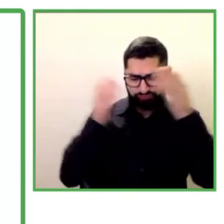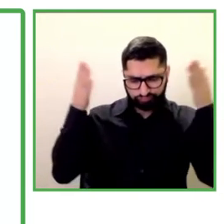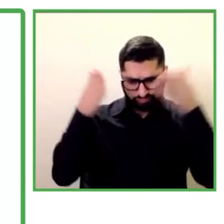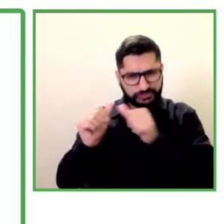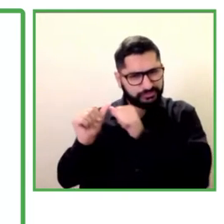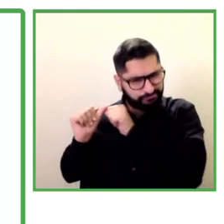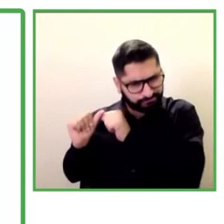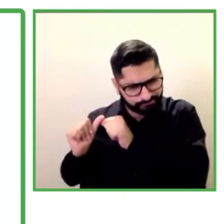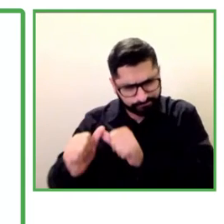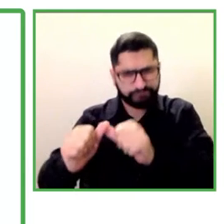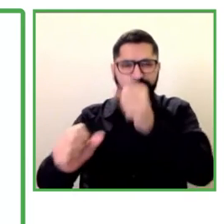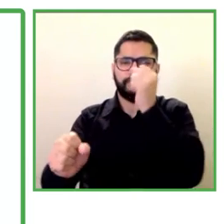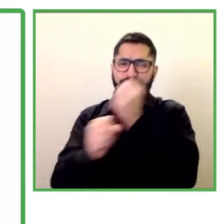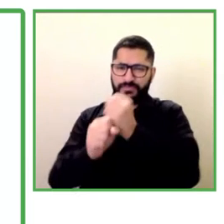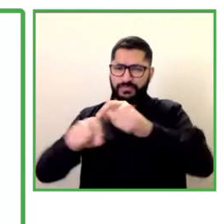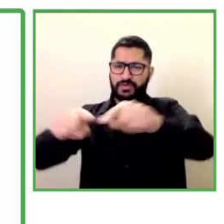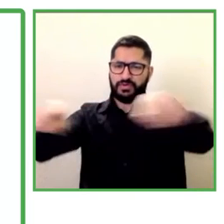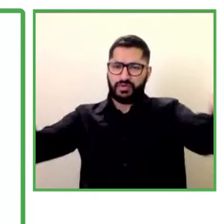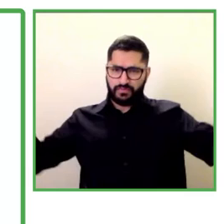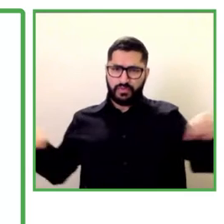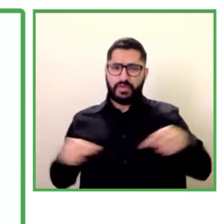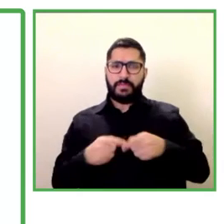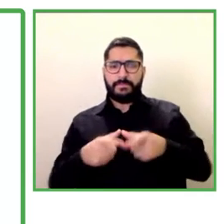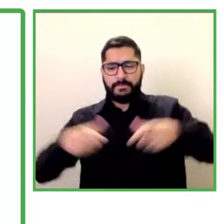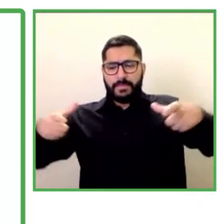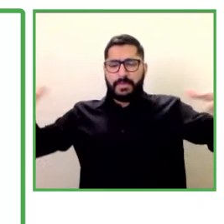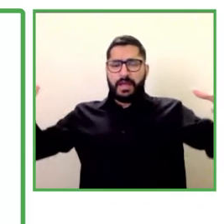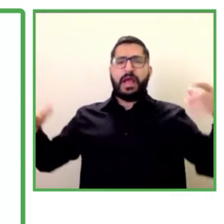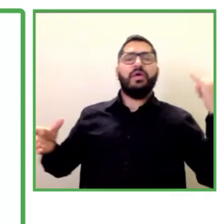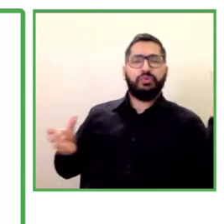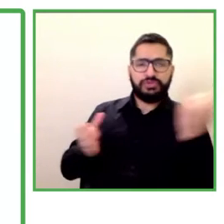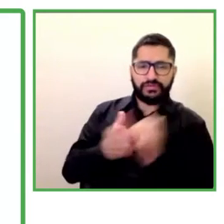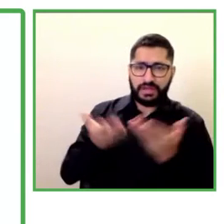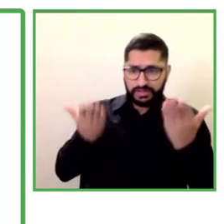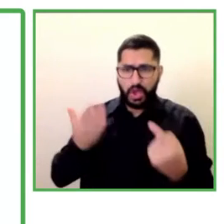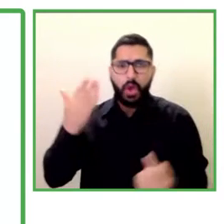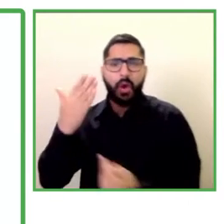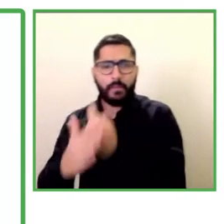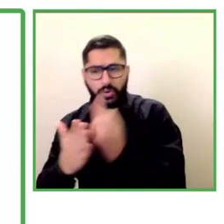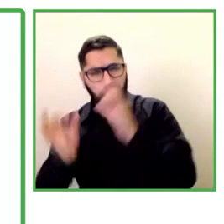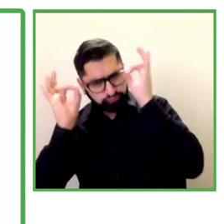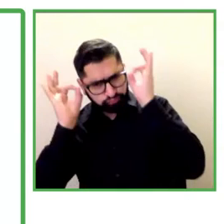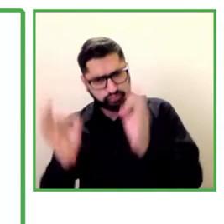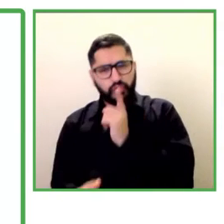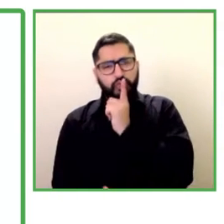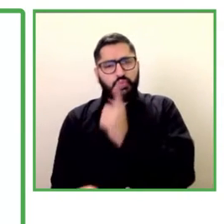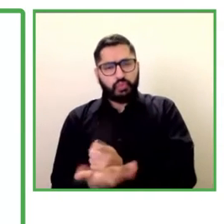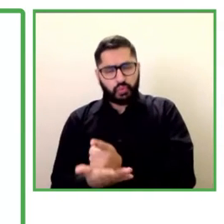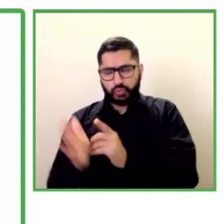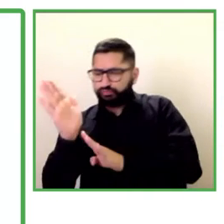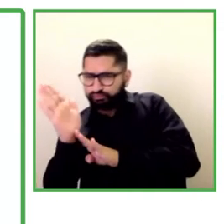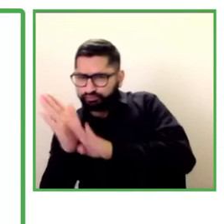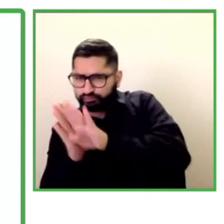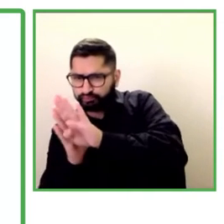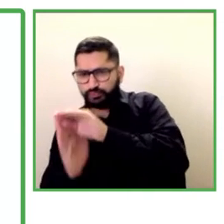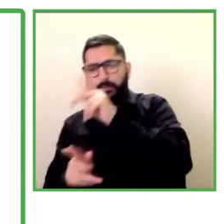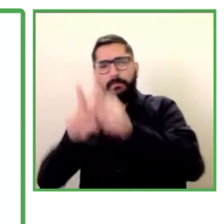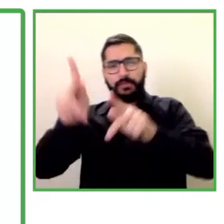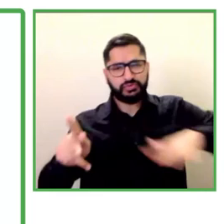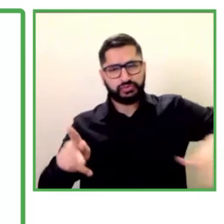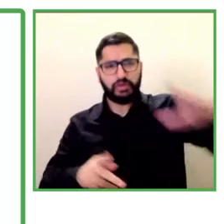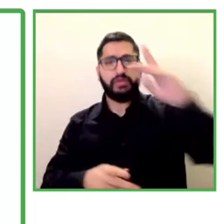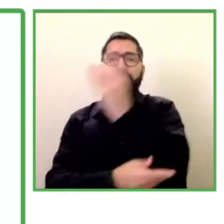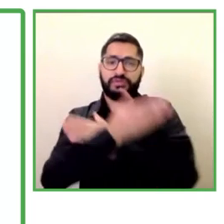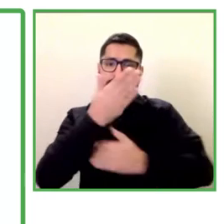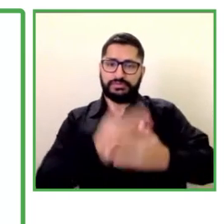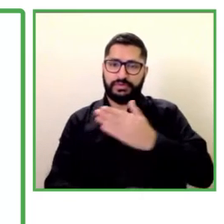more inclusive social and work environments, promoting real opportunities. And the most